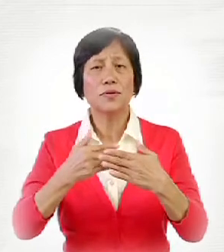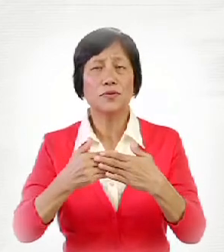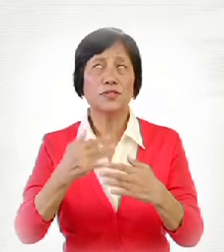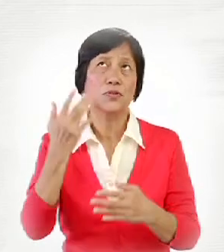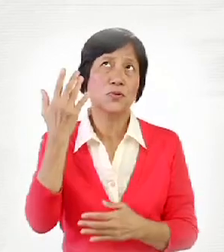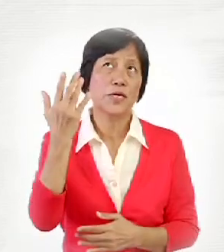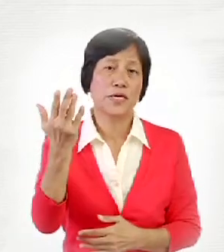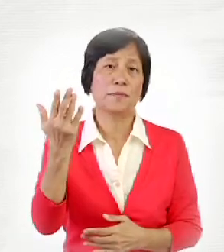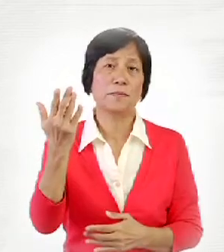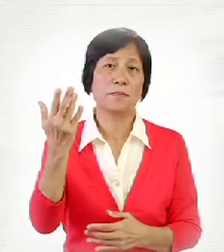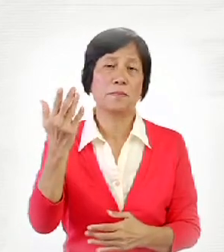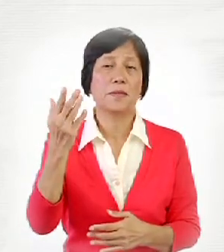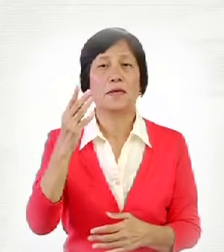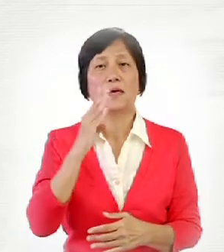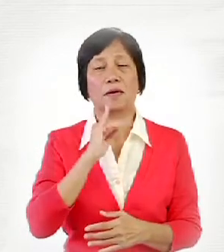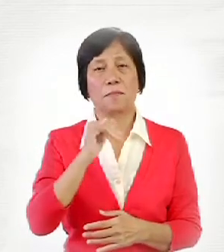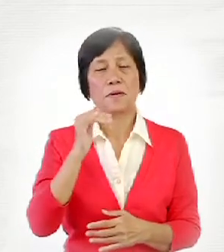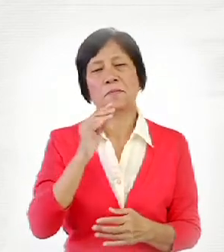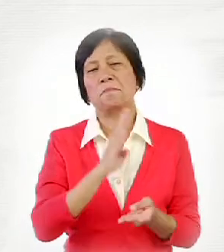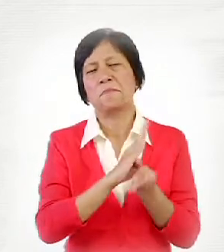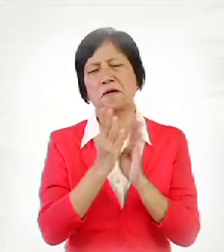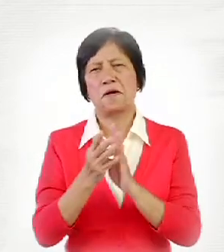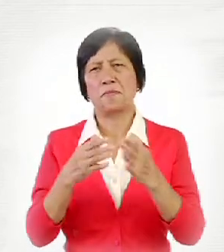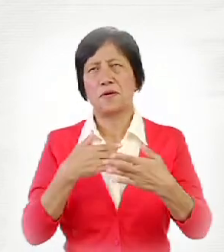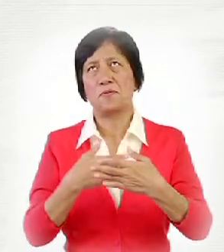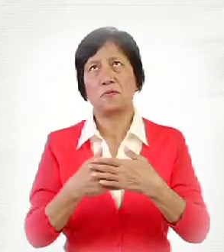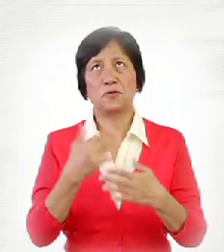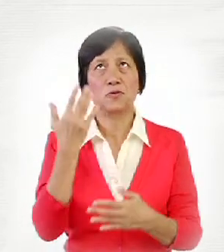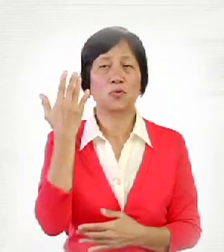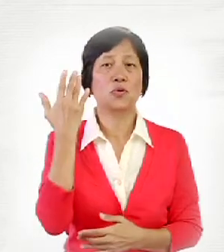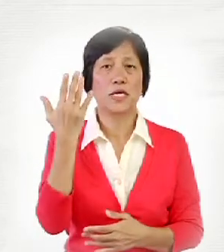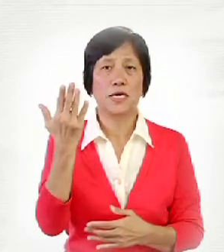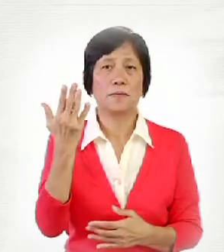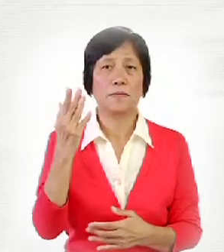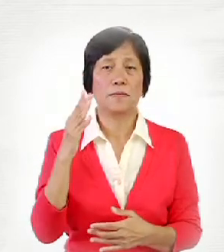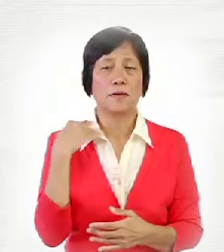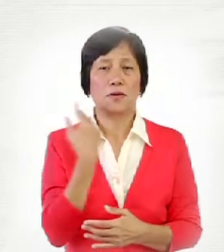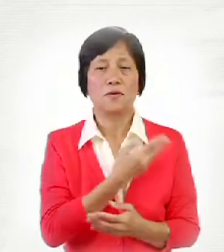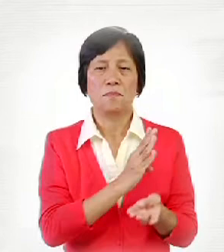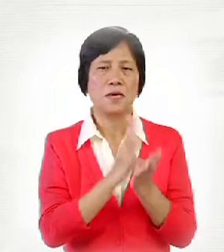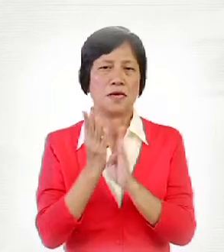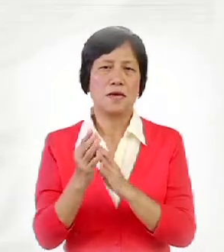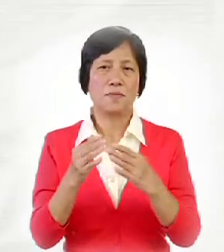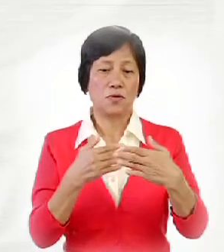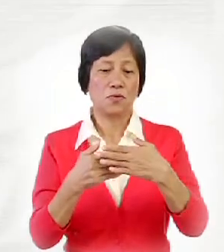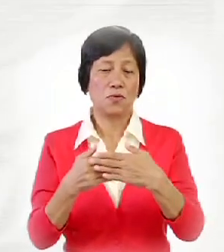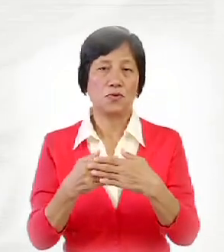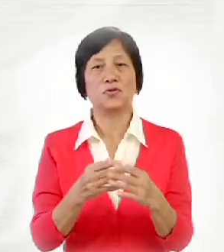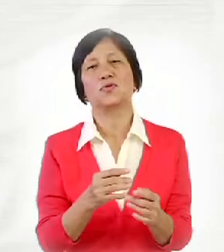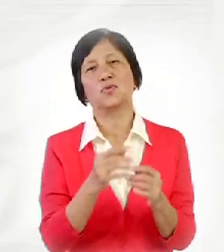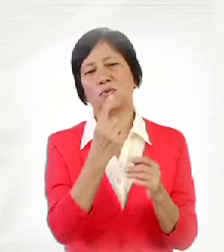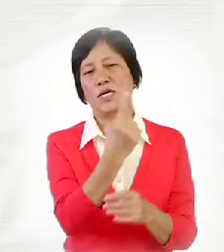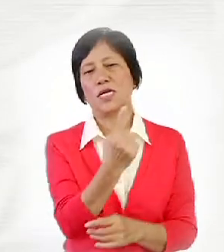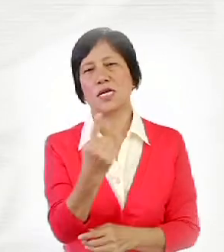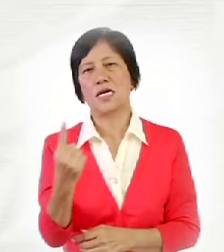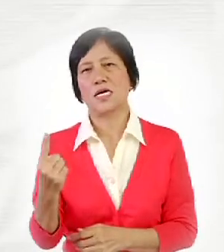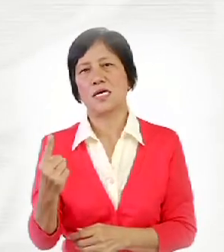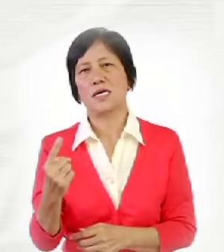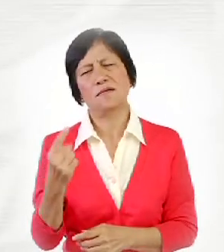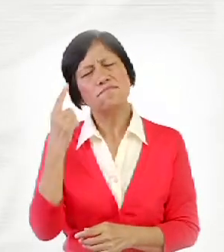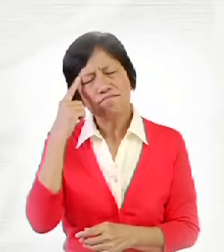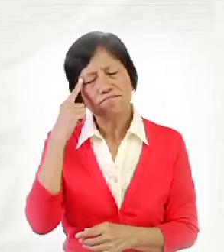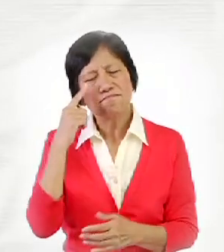Him. And by being close to Him, we will be close to one another. I think this is the